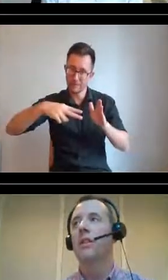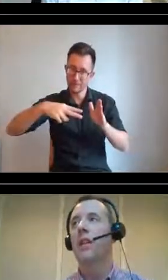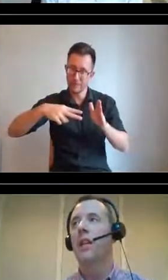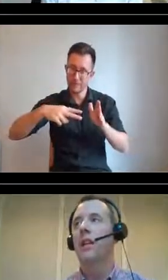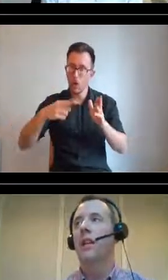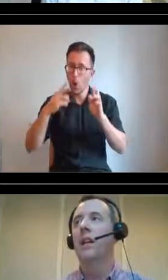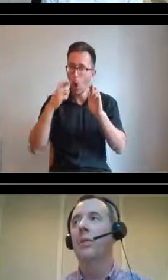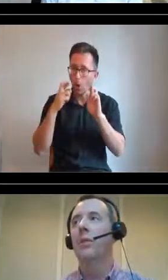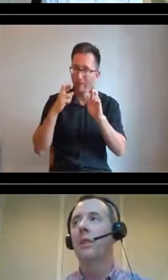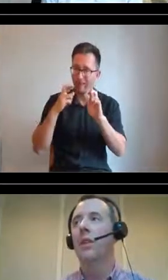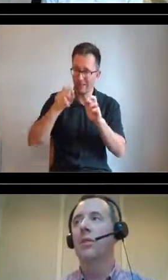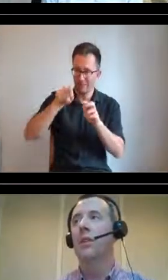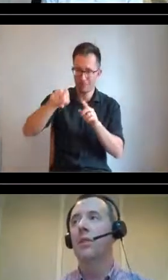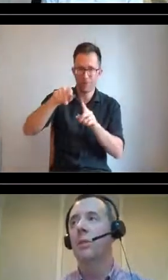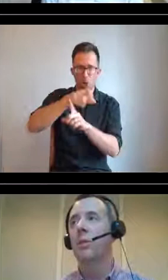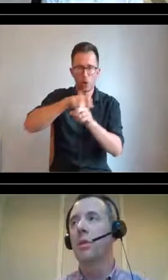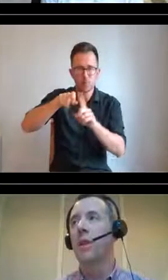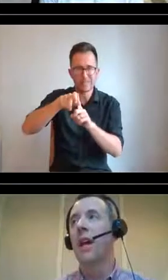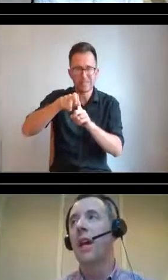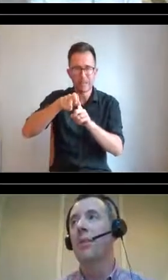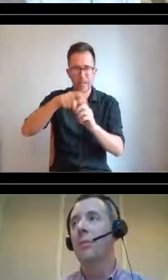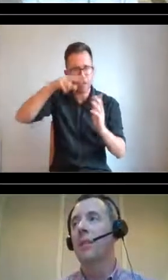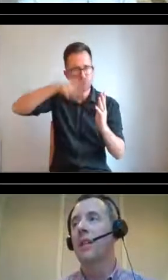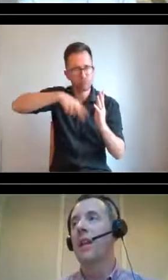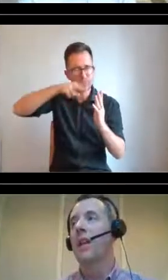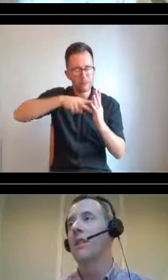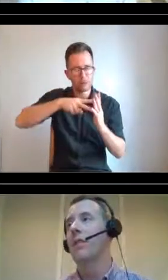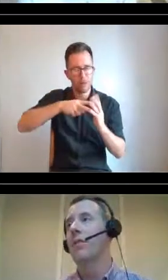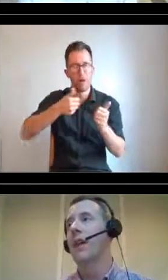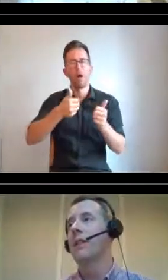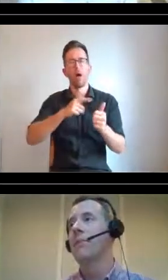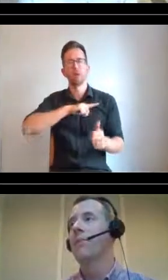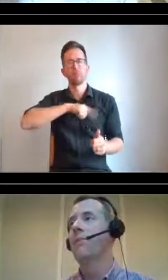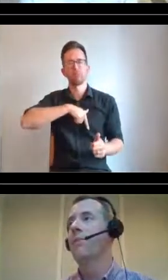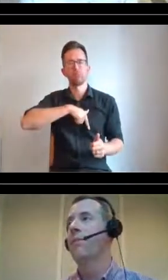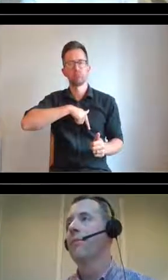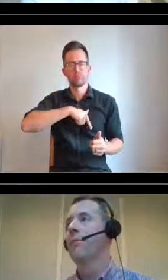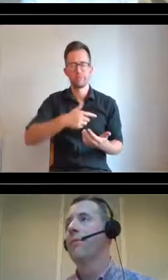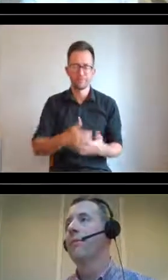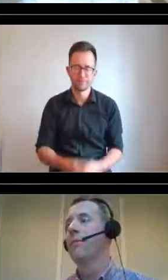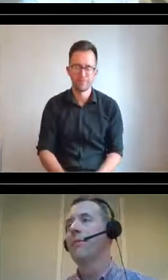Linford community that we're doing as much as we possibly can to mitigate those effects.